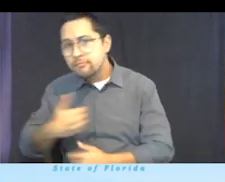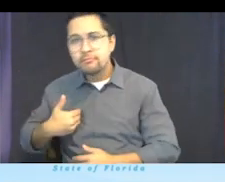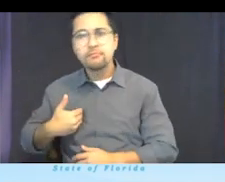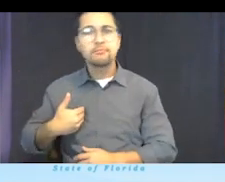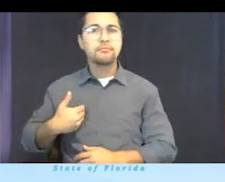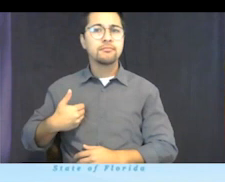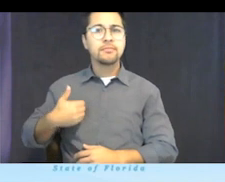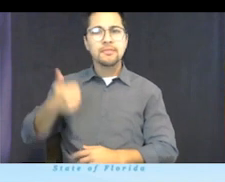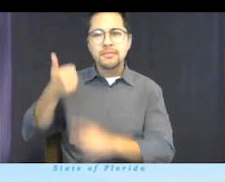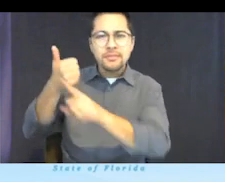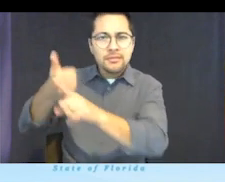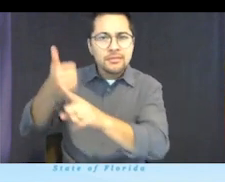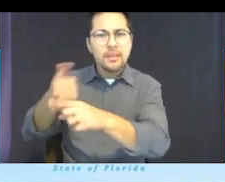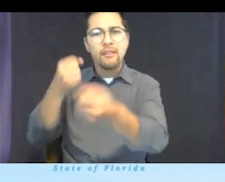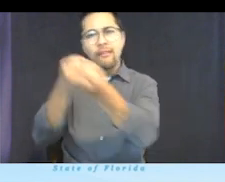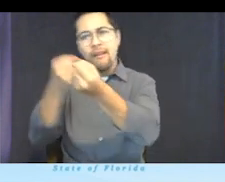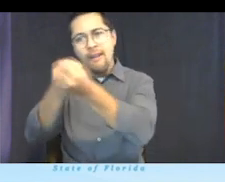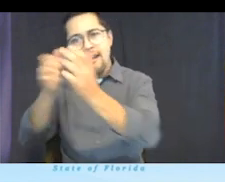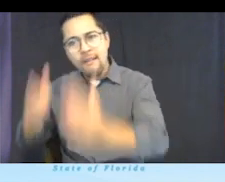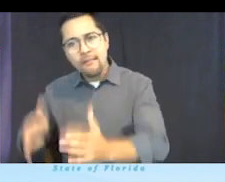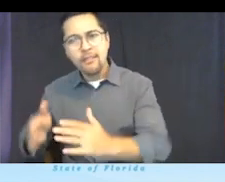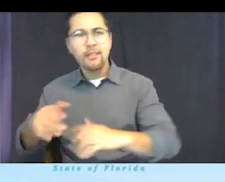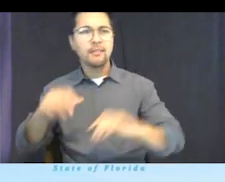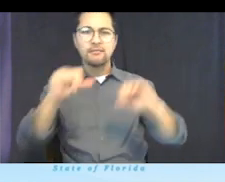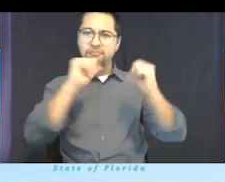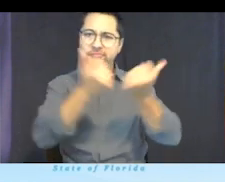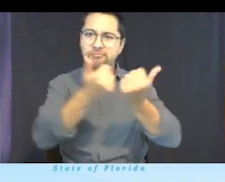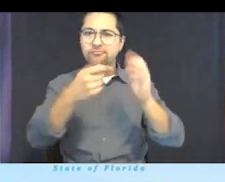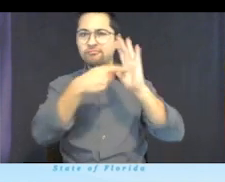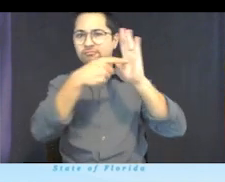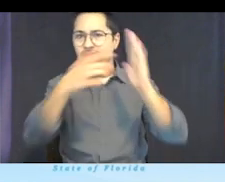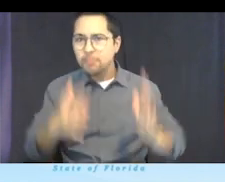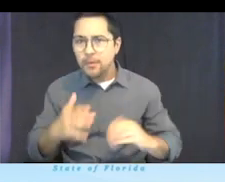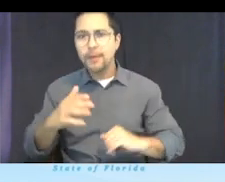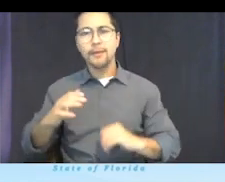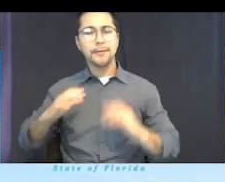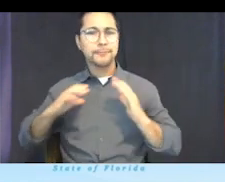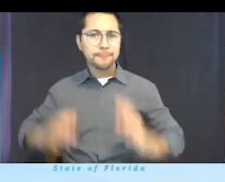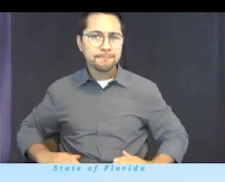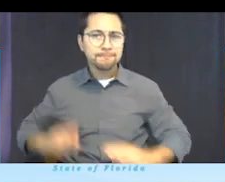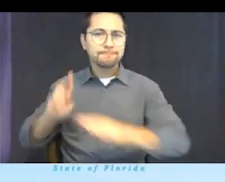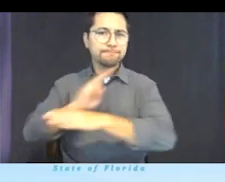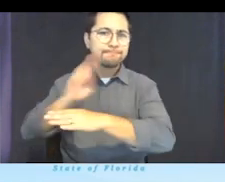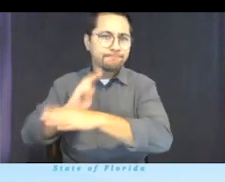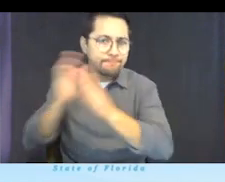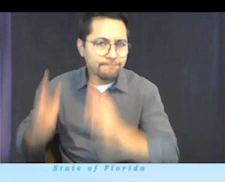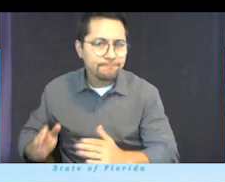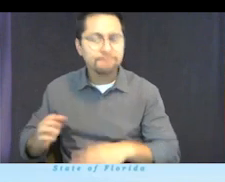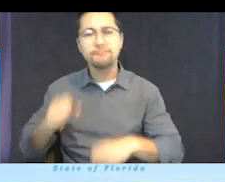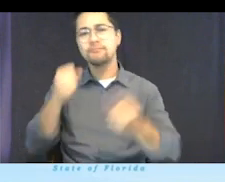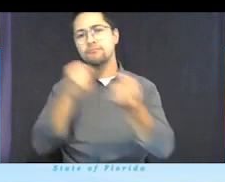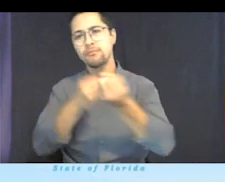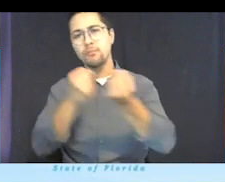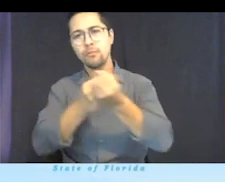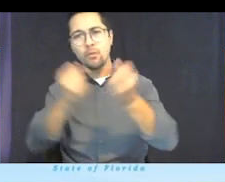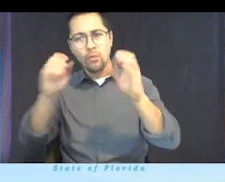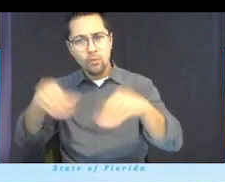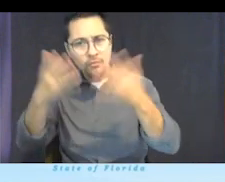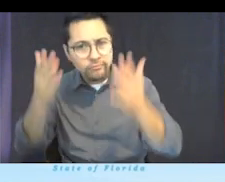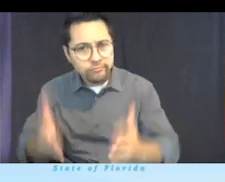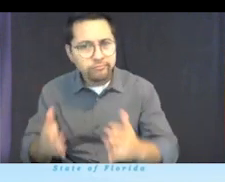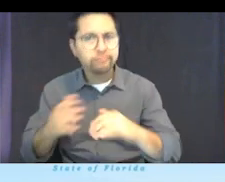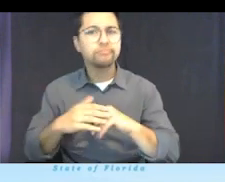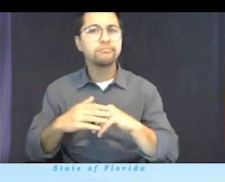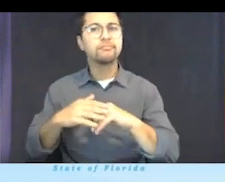you fellow agency representatives, consumers, support coordinators, providers, and other